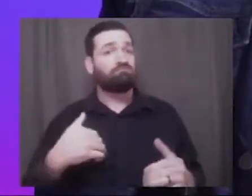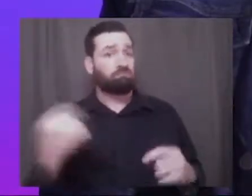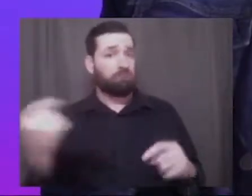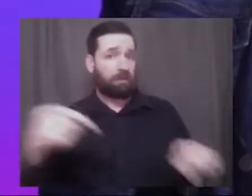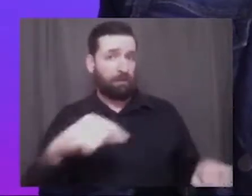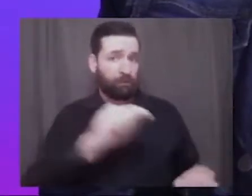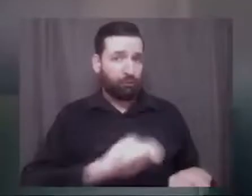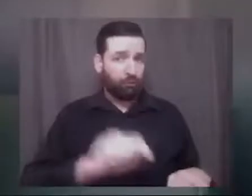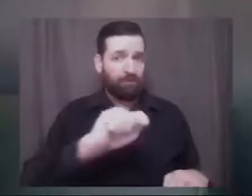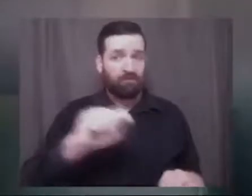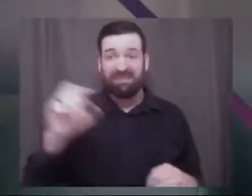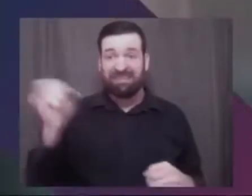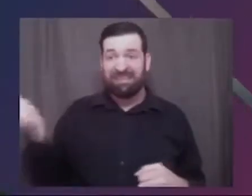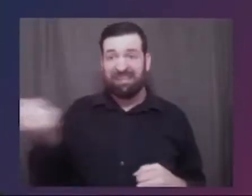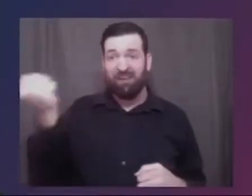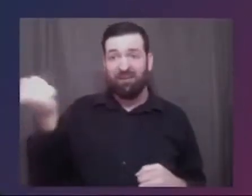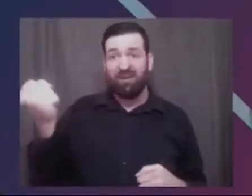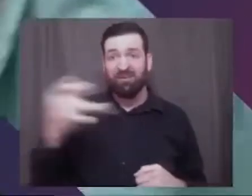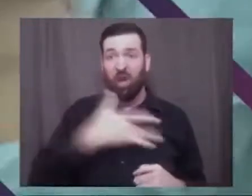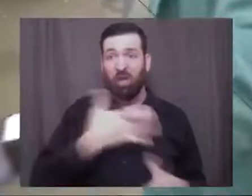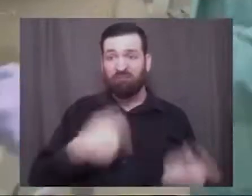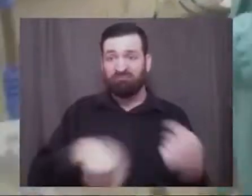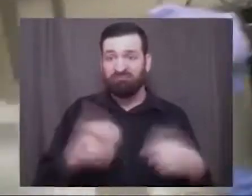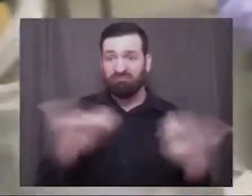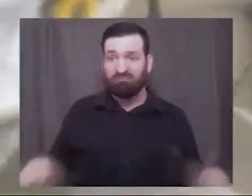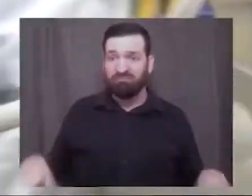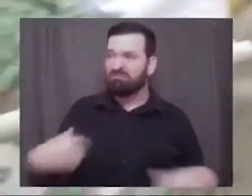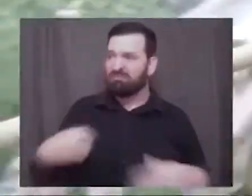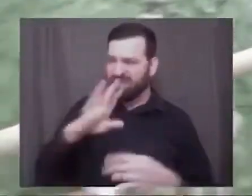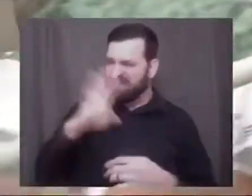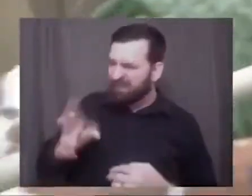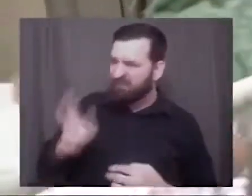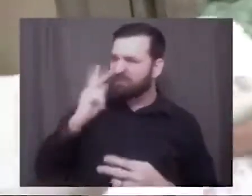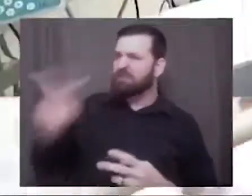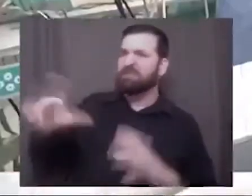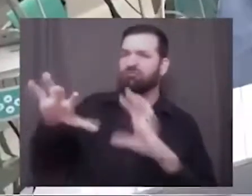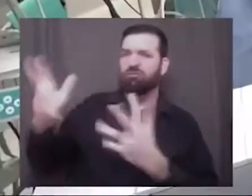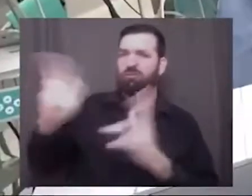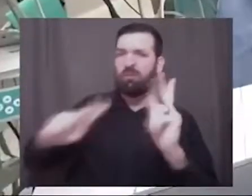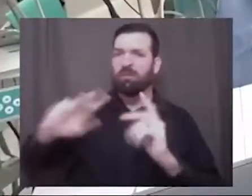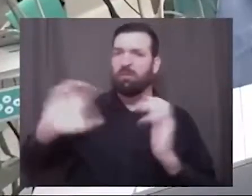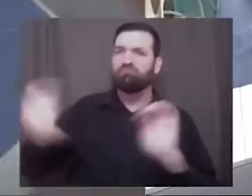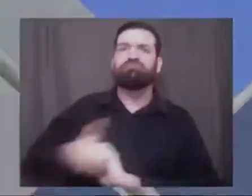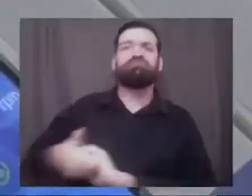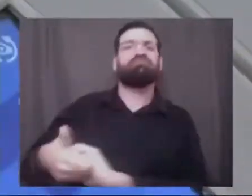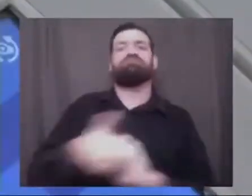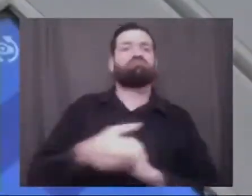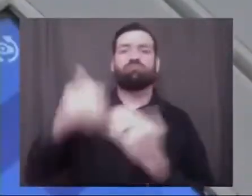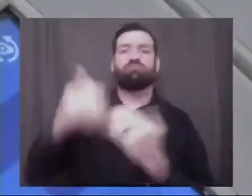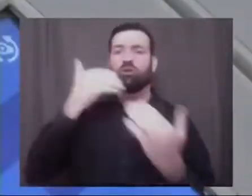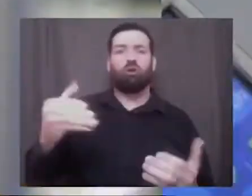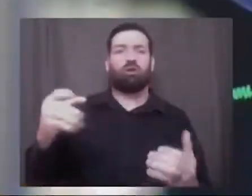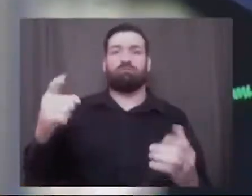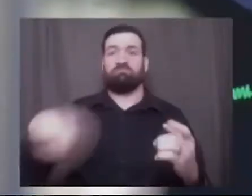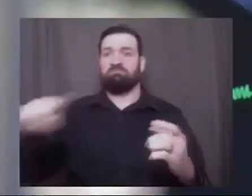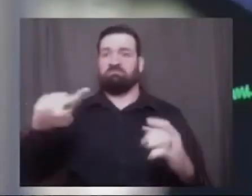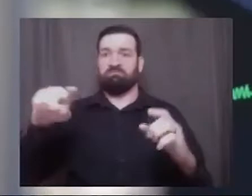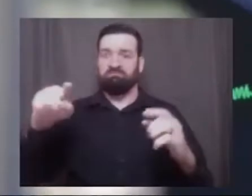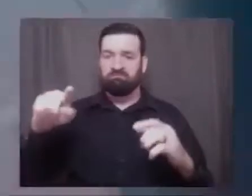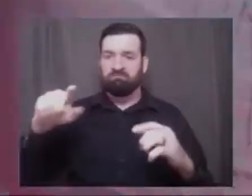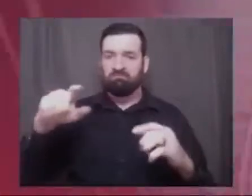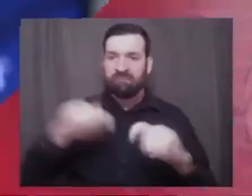I had a heart in me. I have never seen a group of people work together so good as this team of heart specialists. I mean, it's